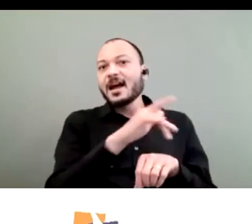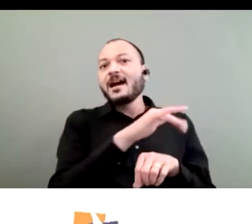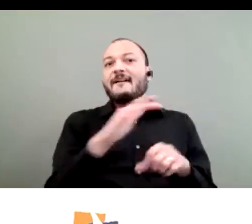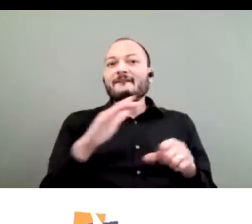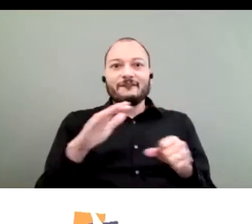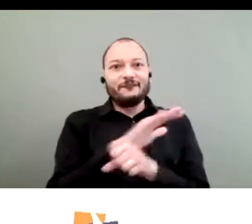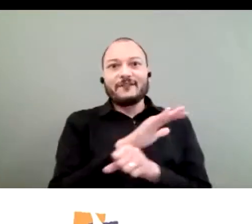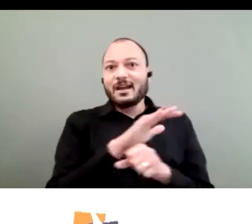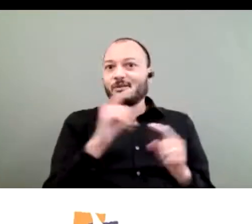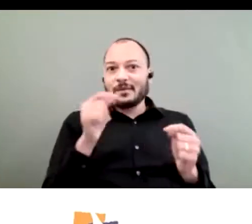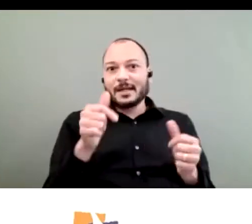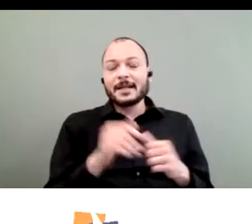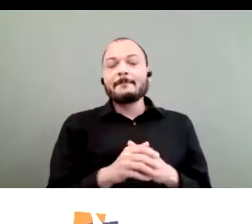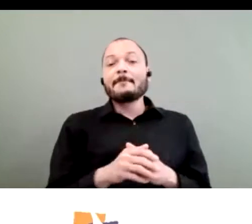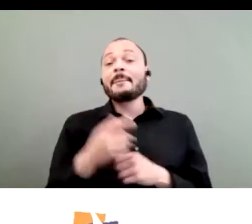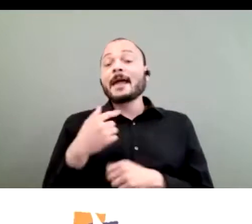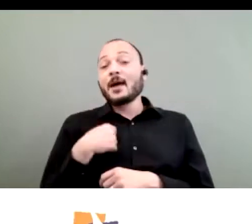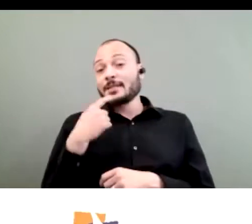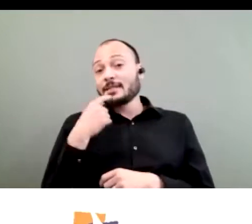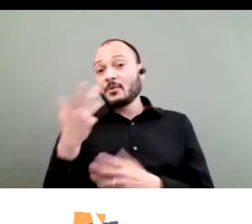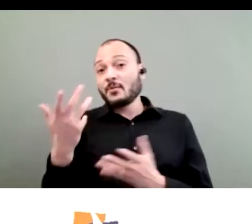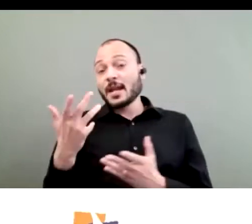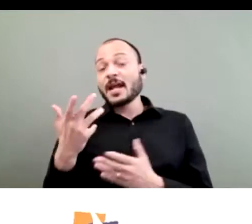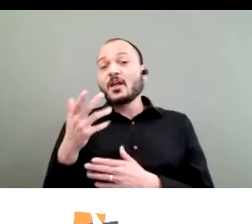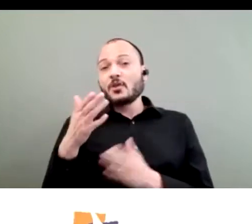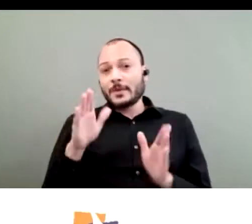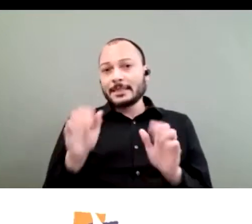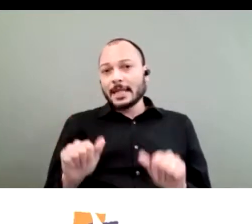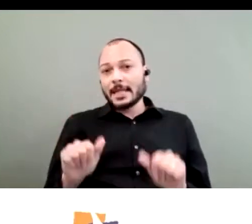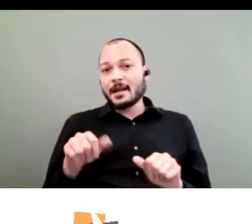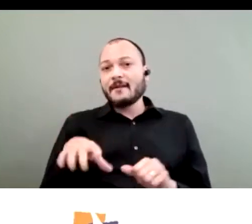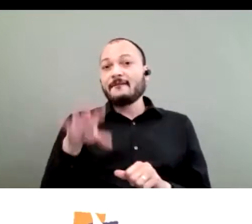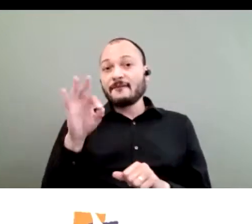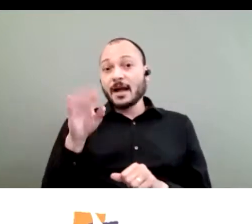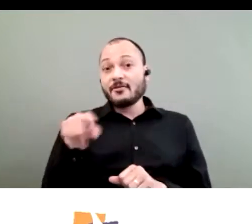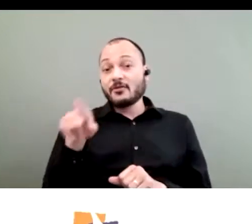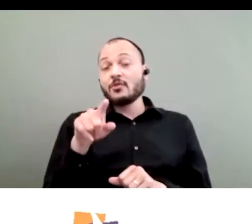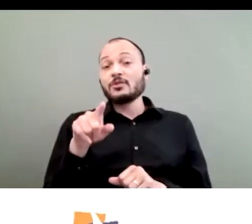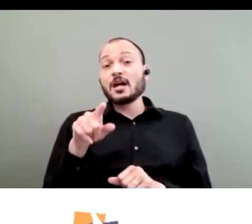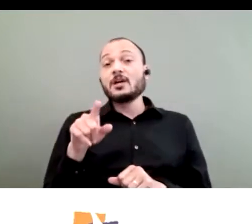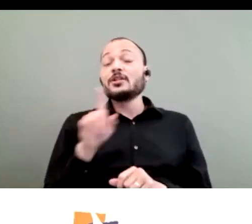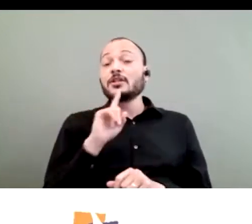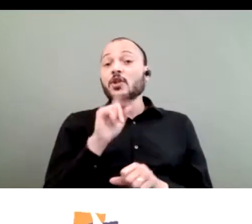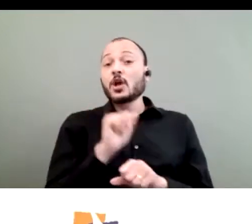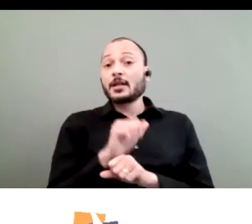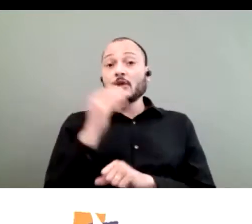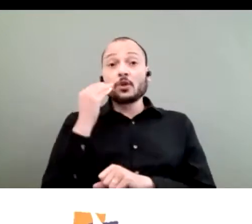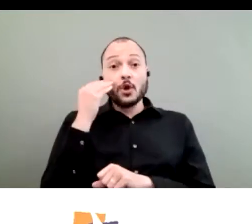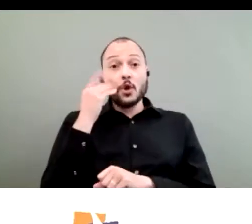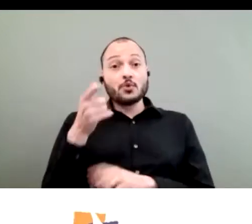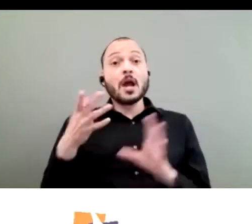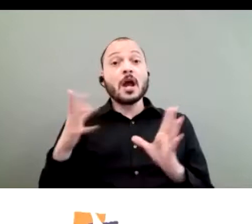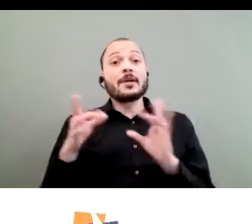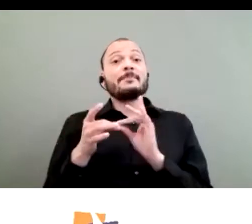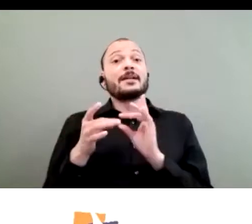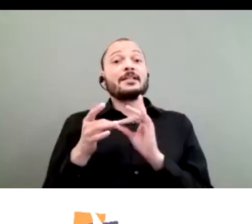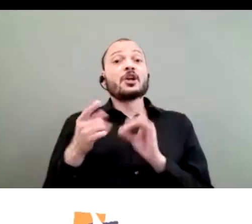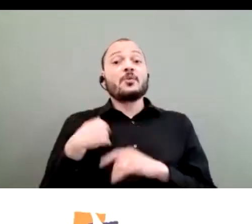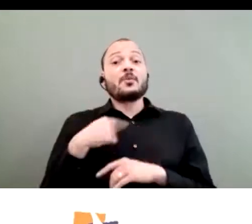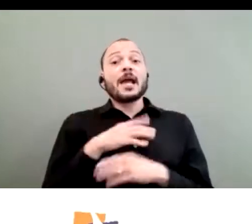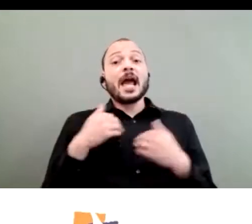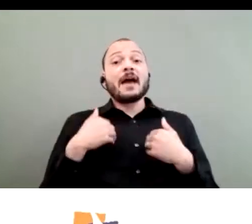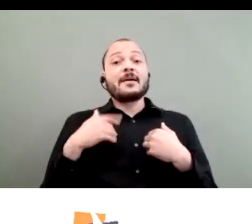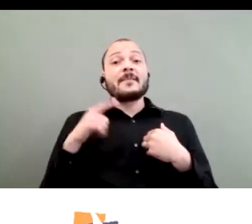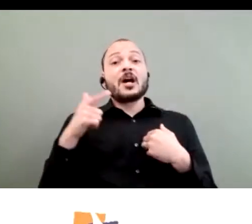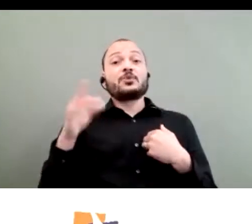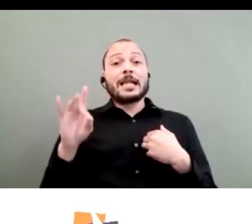would say is, there's ways to find them, though. Certainly, you'd mentioned, we've got about 28